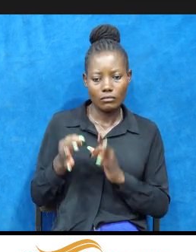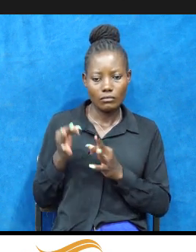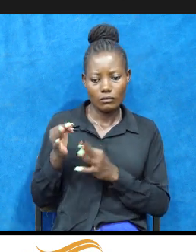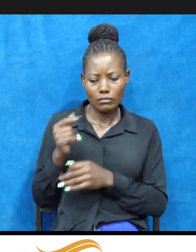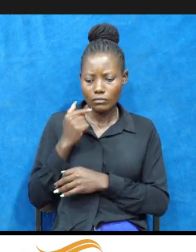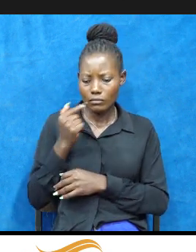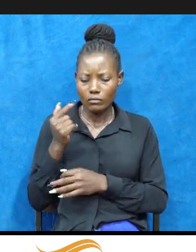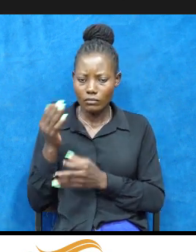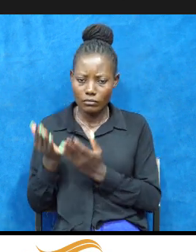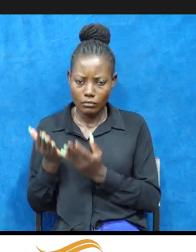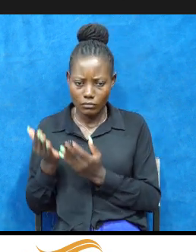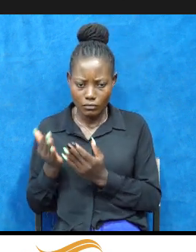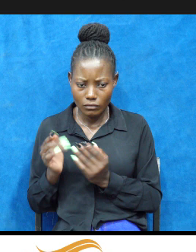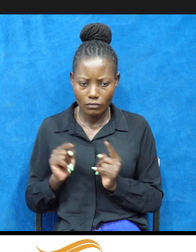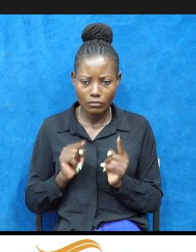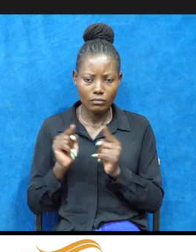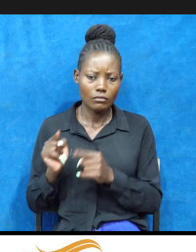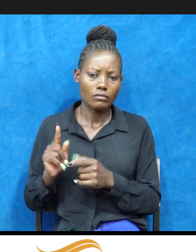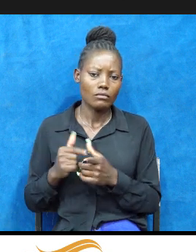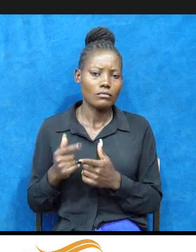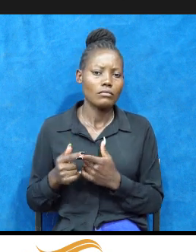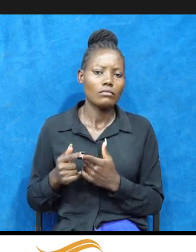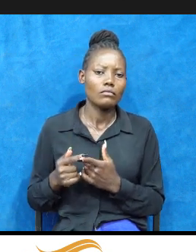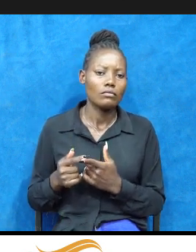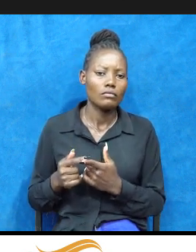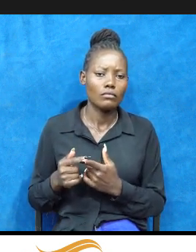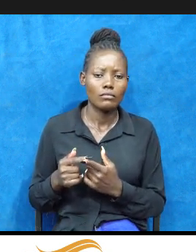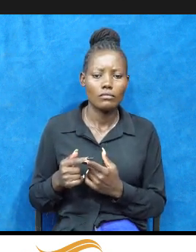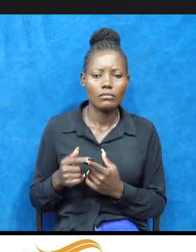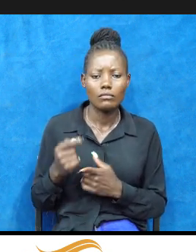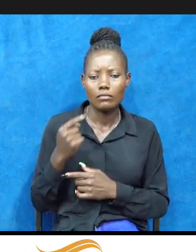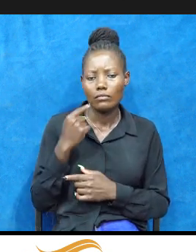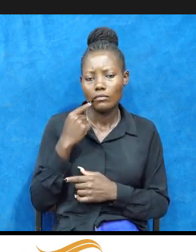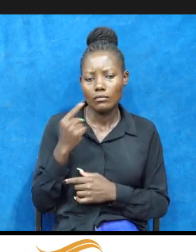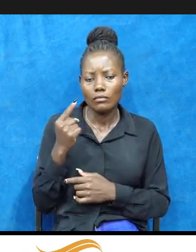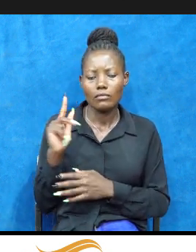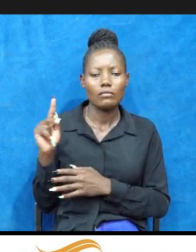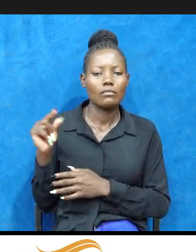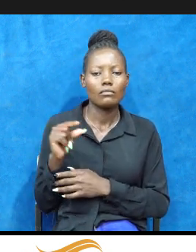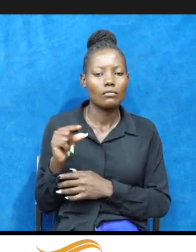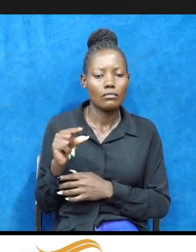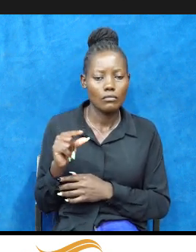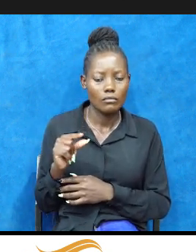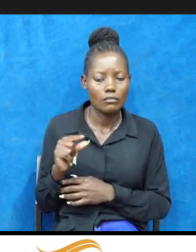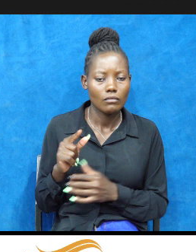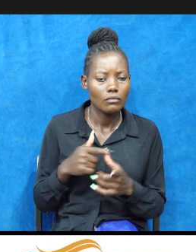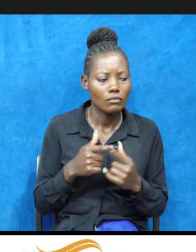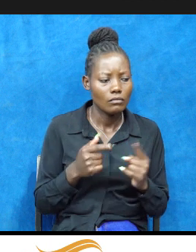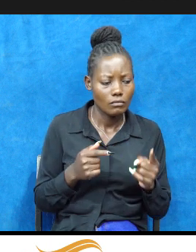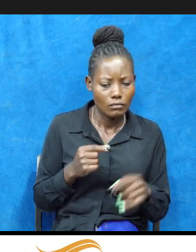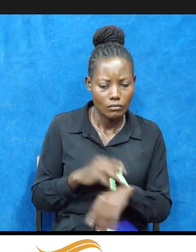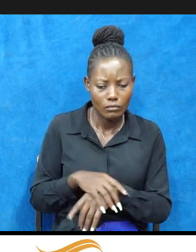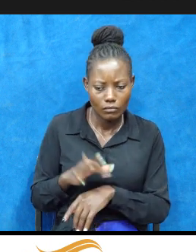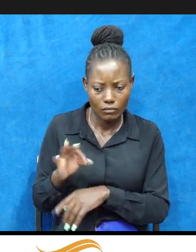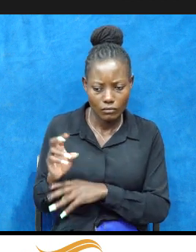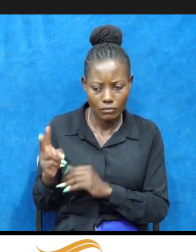you see a if you're going in on a Saturday, you're supposed to hit 100 kilos for a snatch, and he gets to 97, and that's